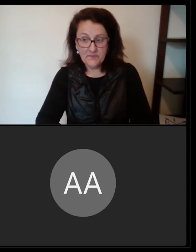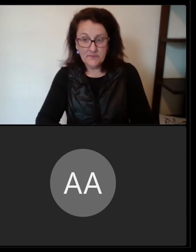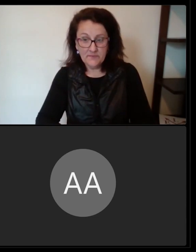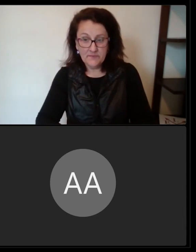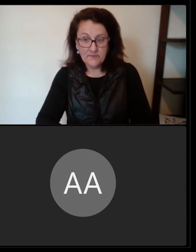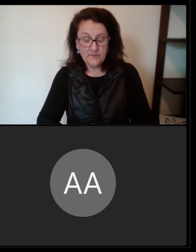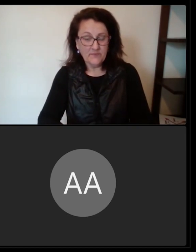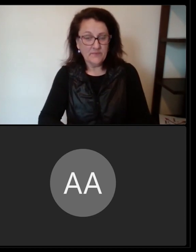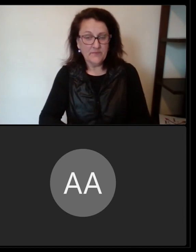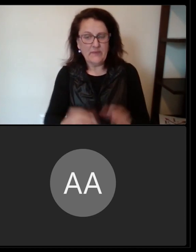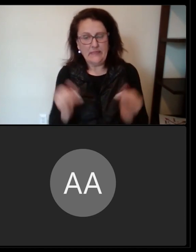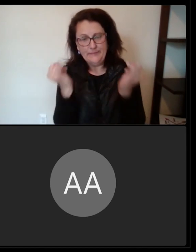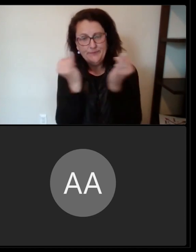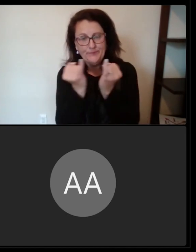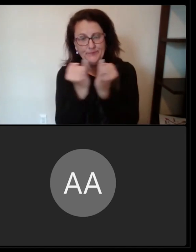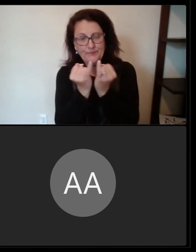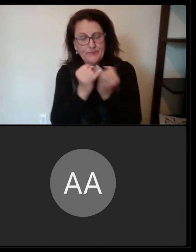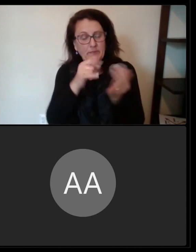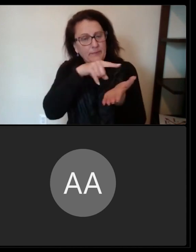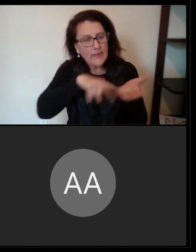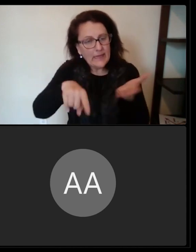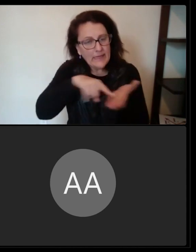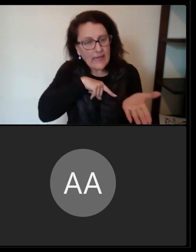Cancel printing.